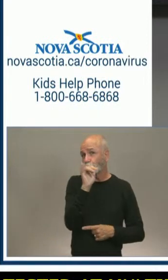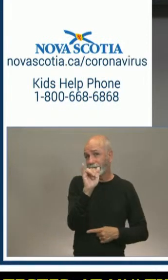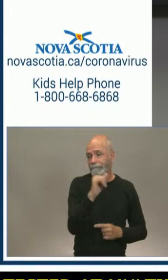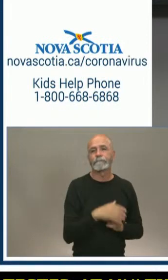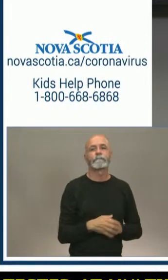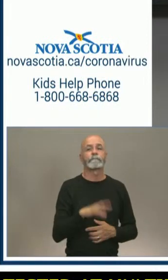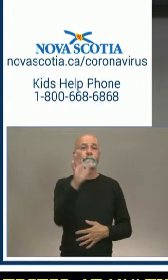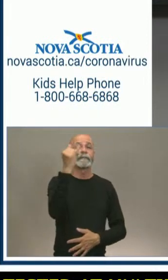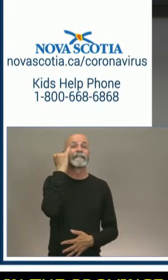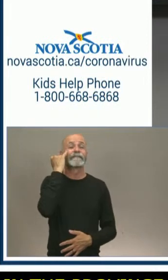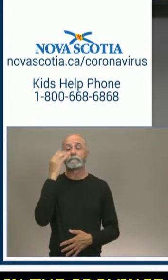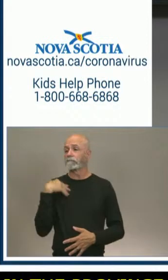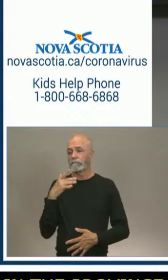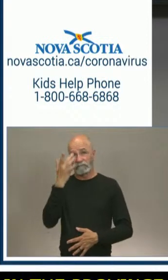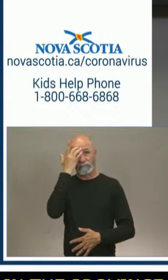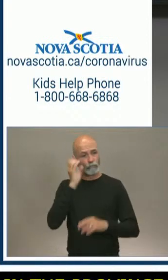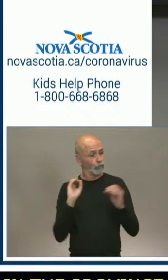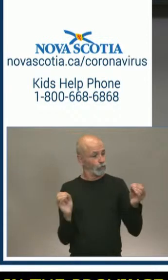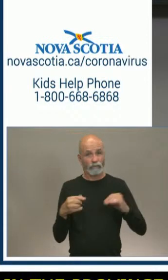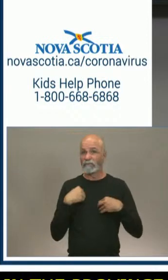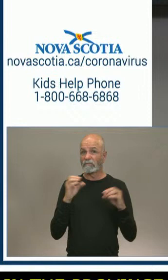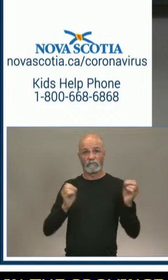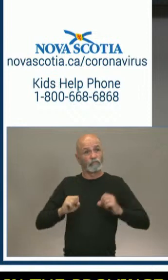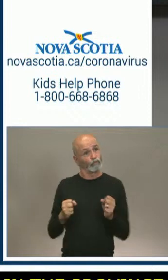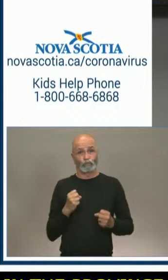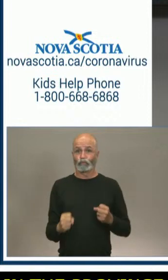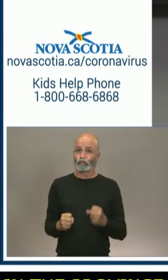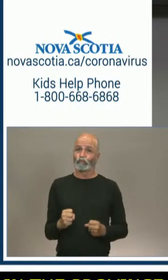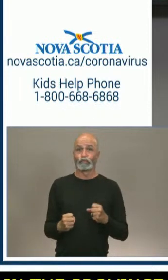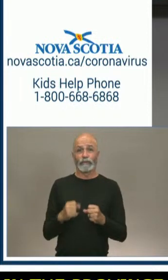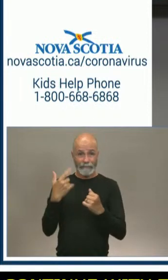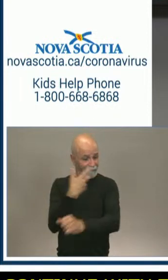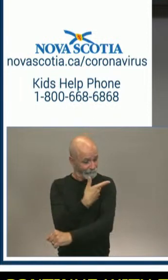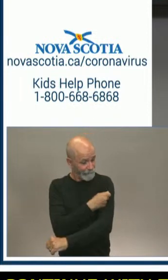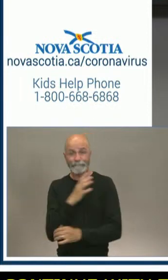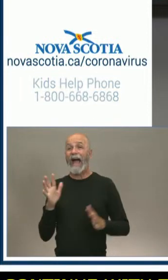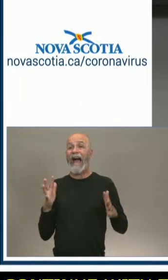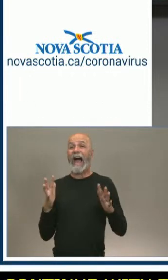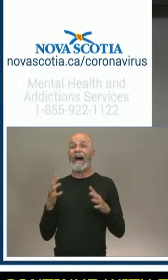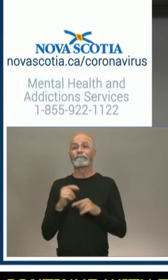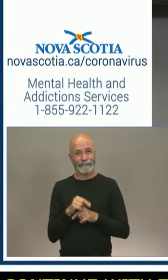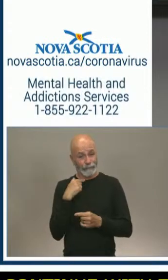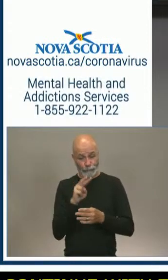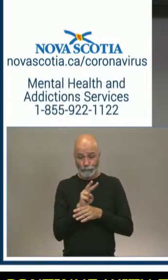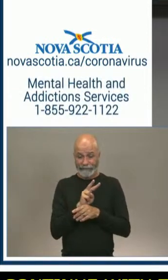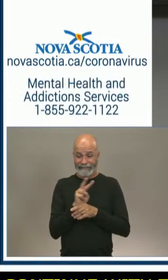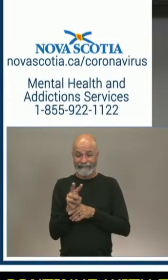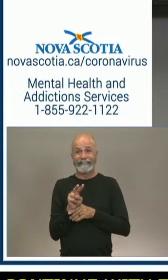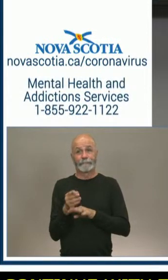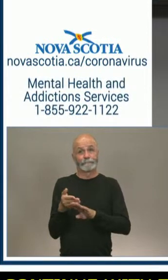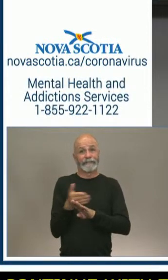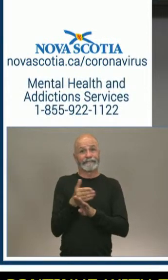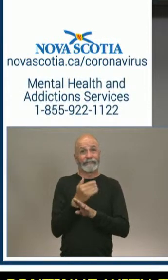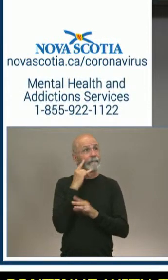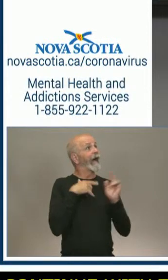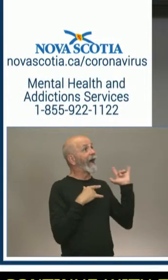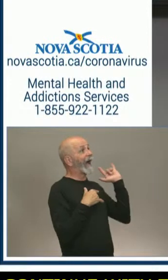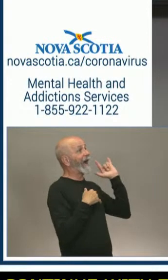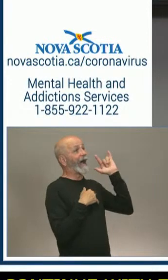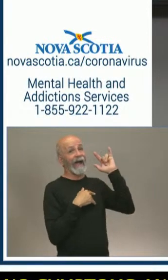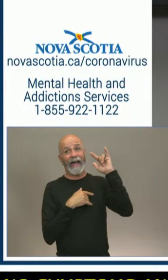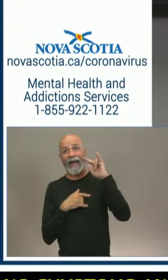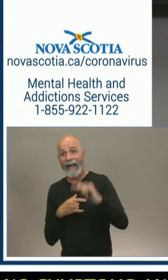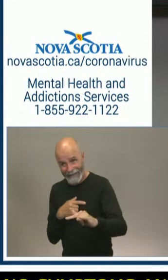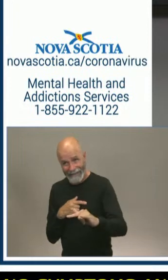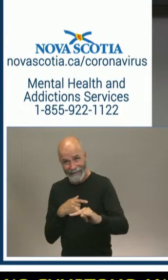been vaccinated at least 2 weeks before arriving in Nova Scotia, those who are fully vaccinated with 2 doses will need